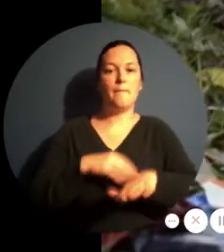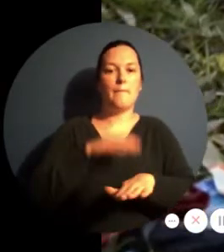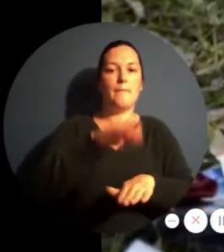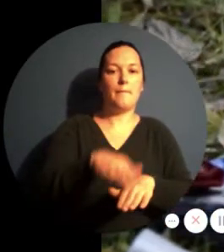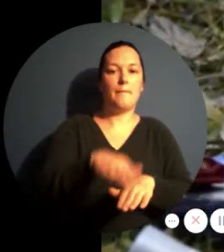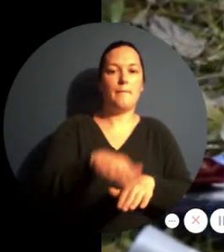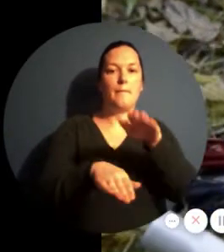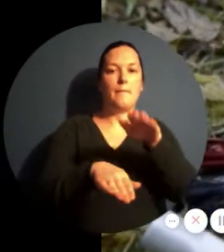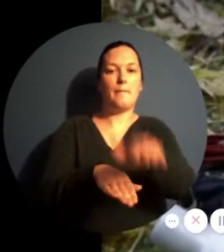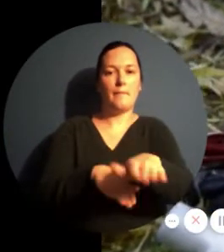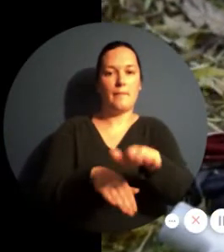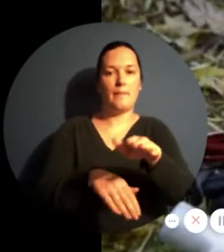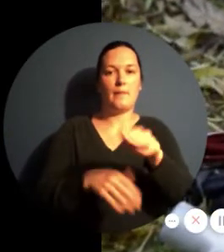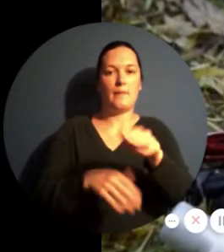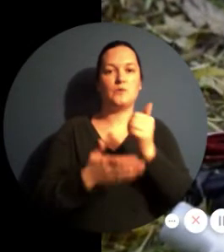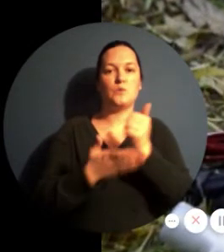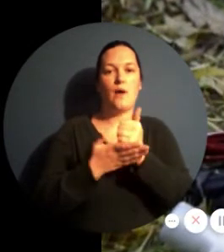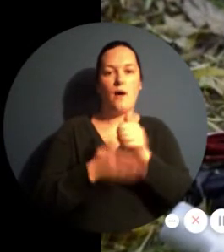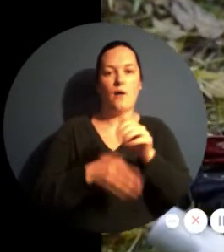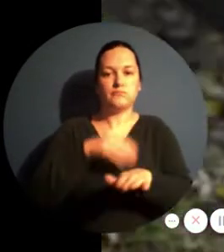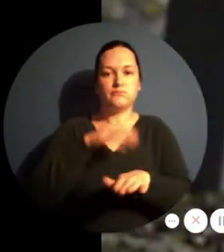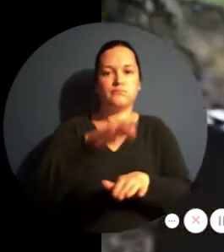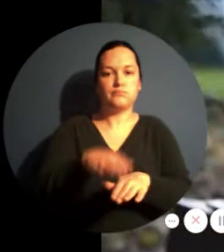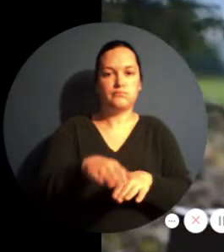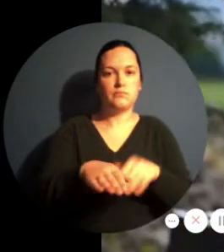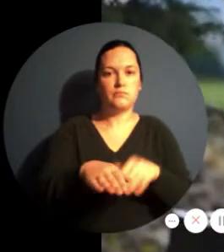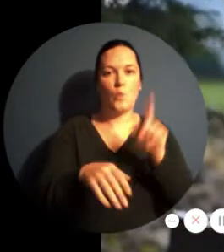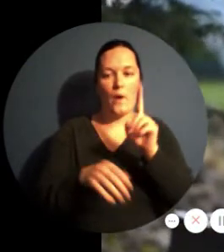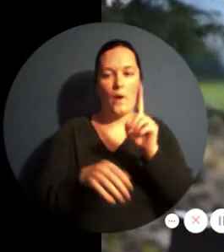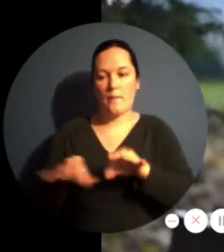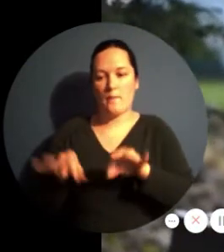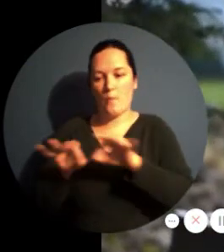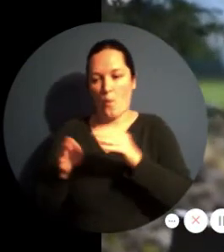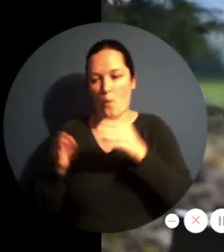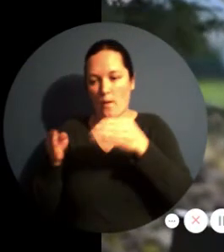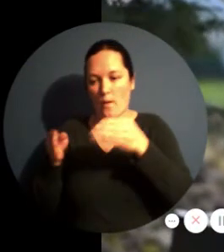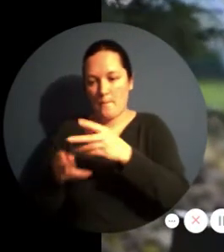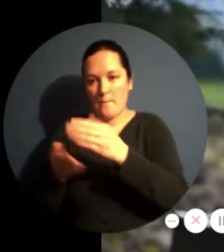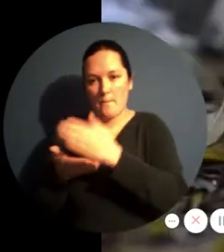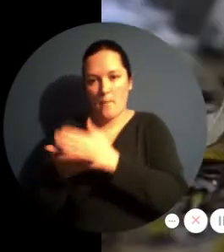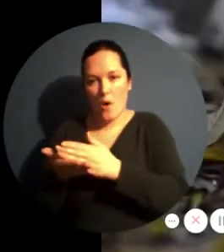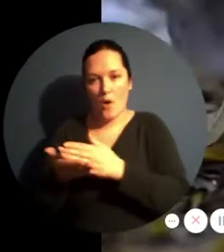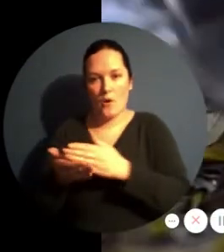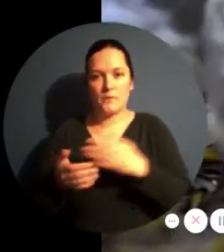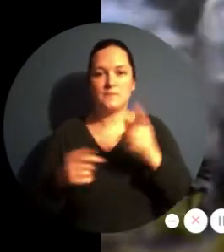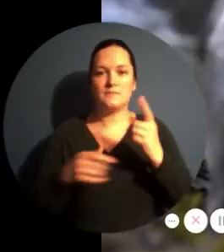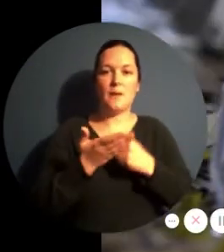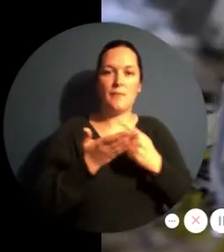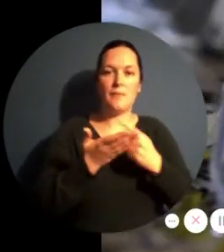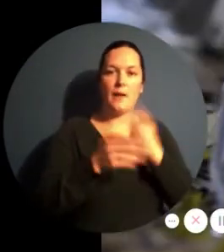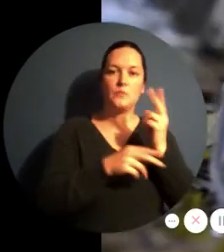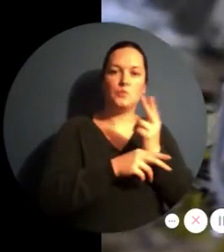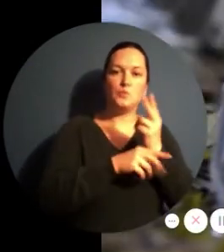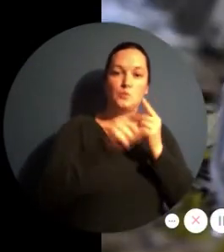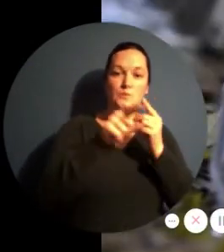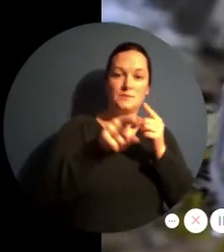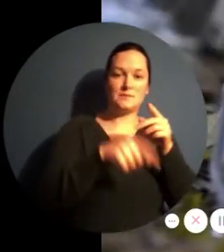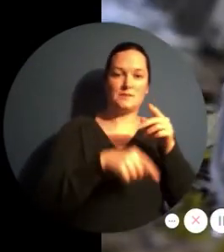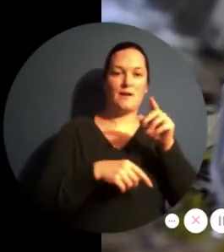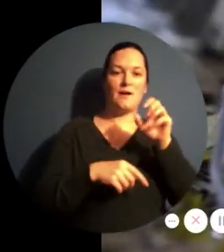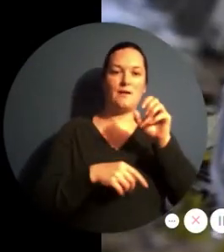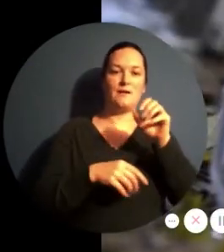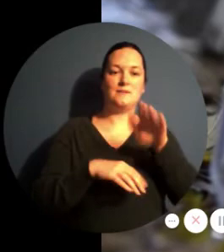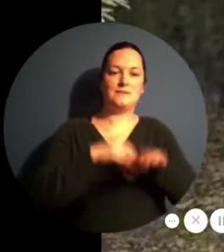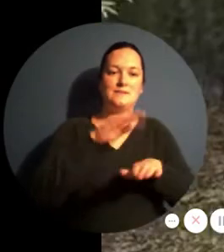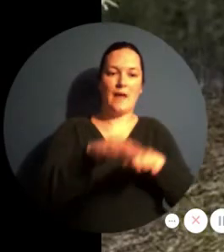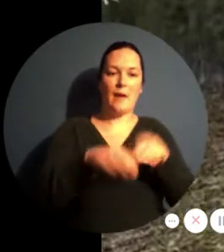of the cordon to the focal point of the crime scene, and in most cases, stepping plates will be used along this path to preserve the